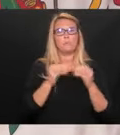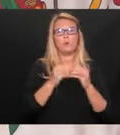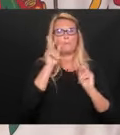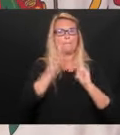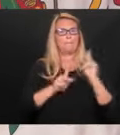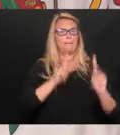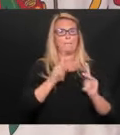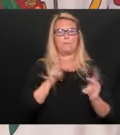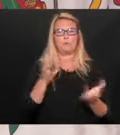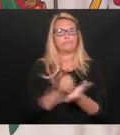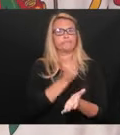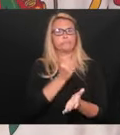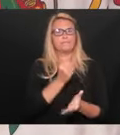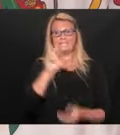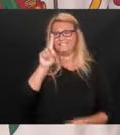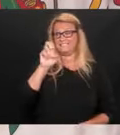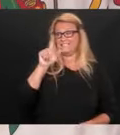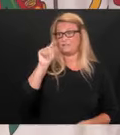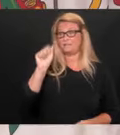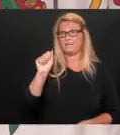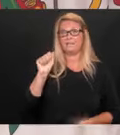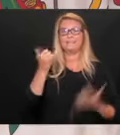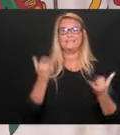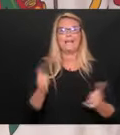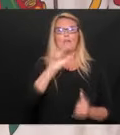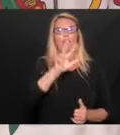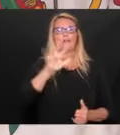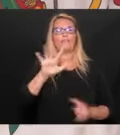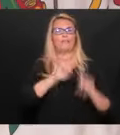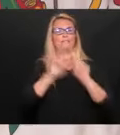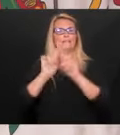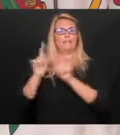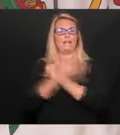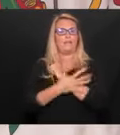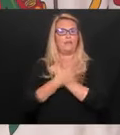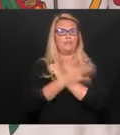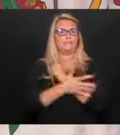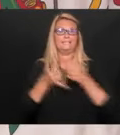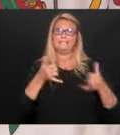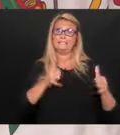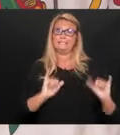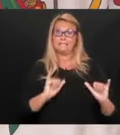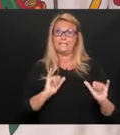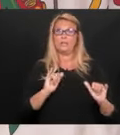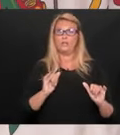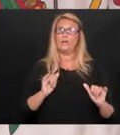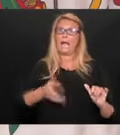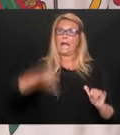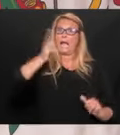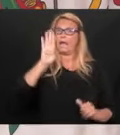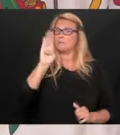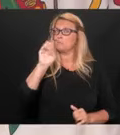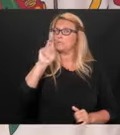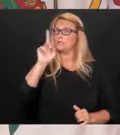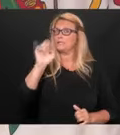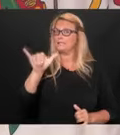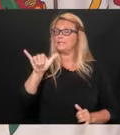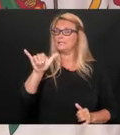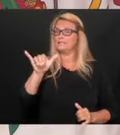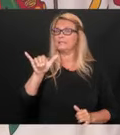fire. This Delta variant now is in 35 counties. It's still the most prevalent in Berkeley County. You know,